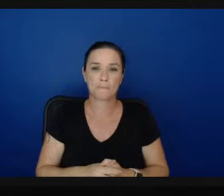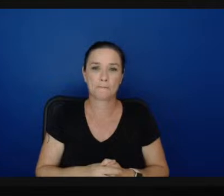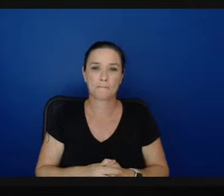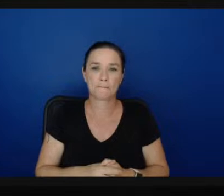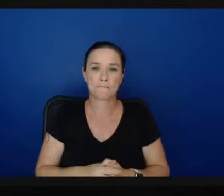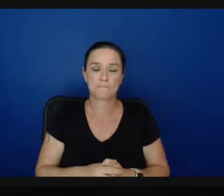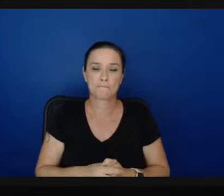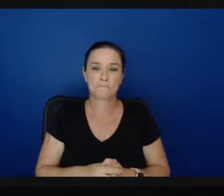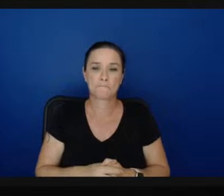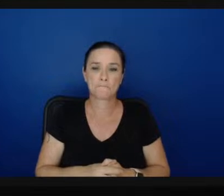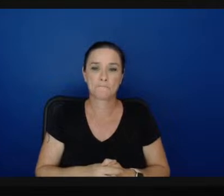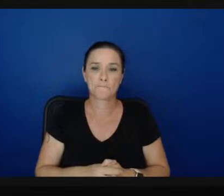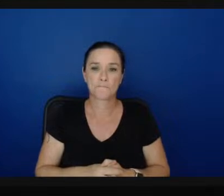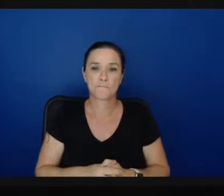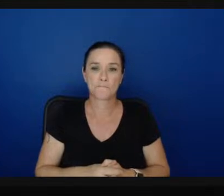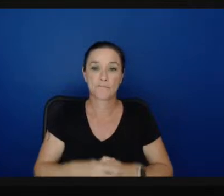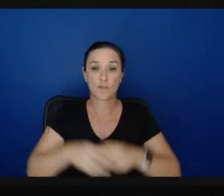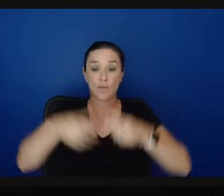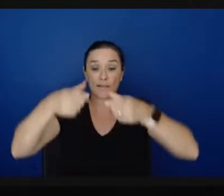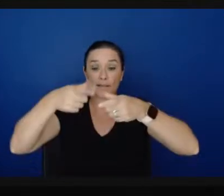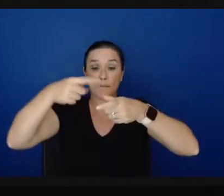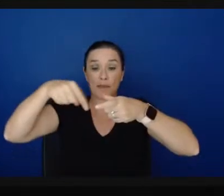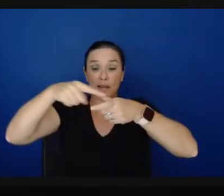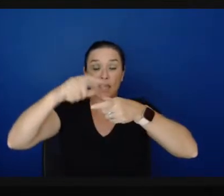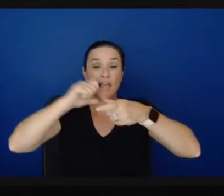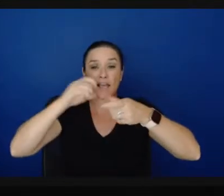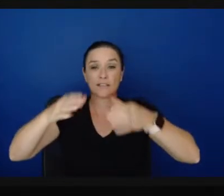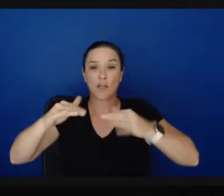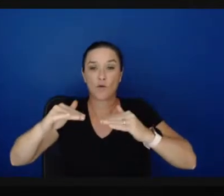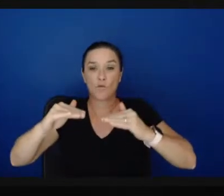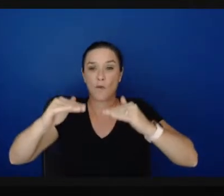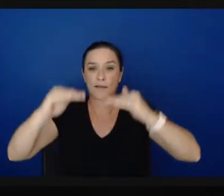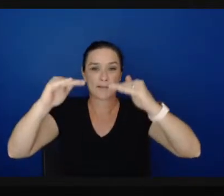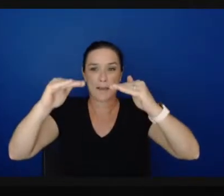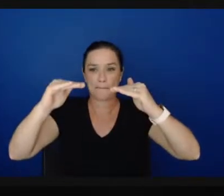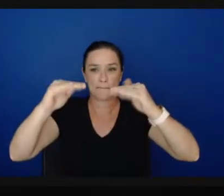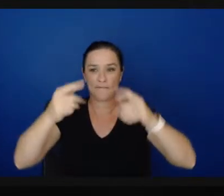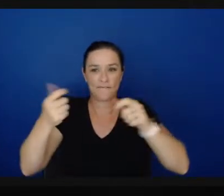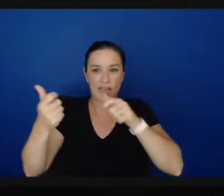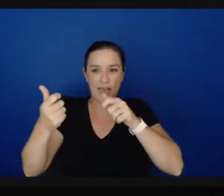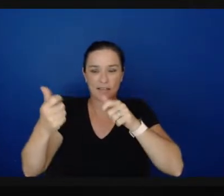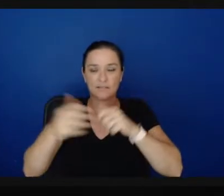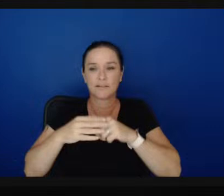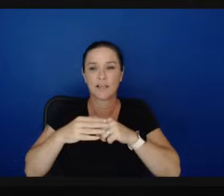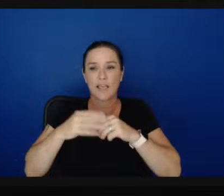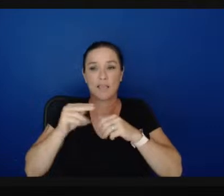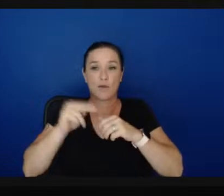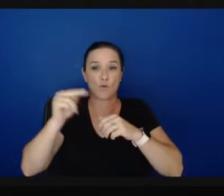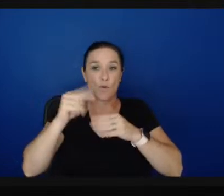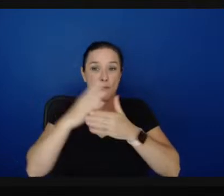And the summit is not rising very fast in the northern segments,